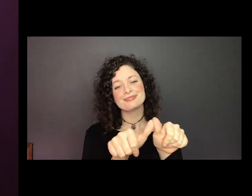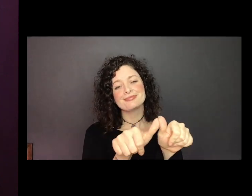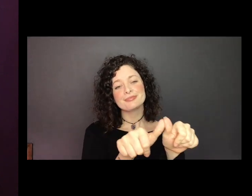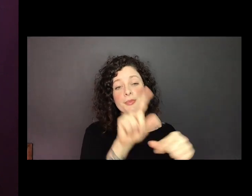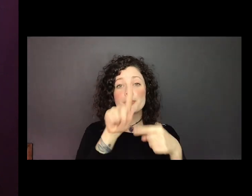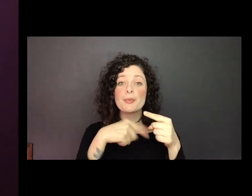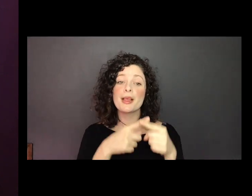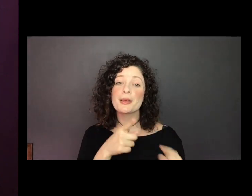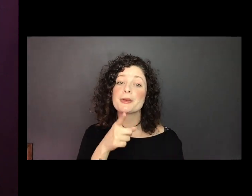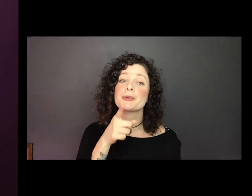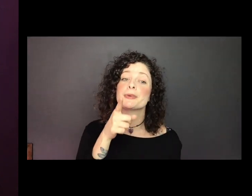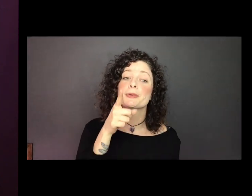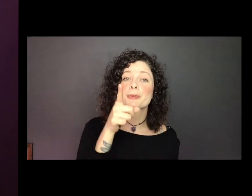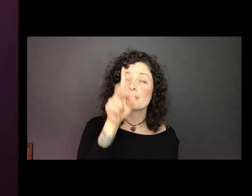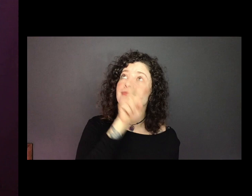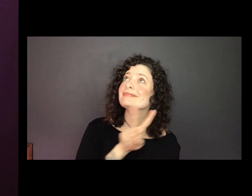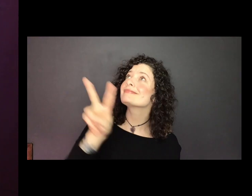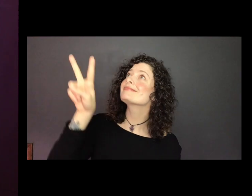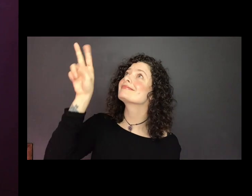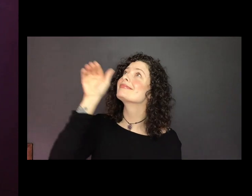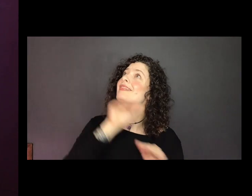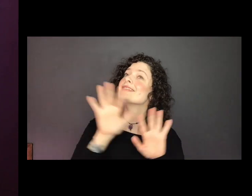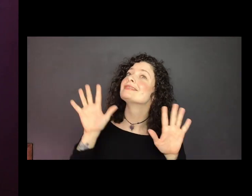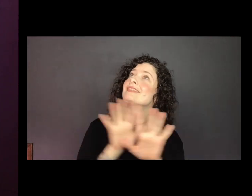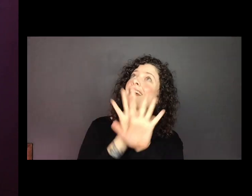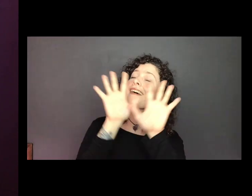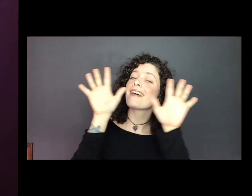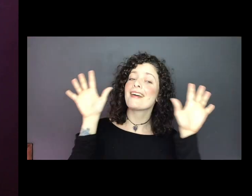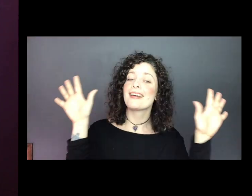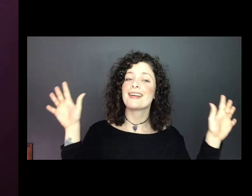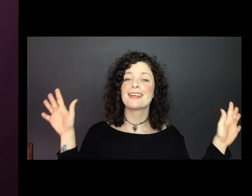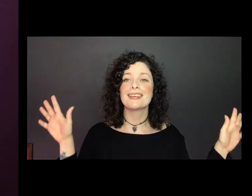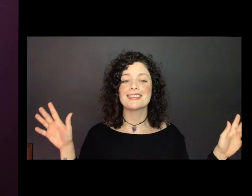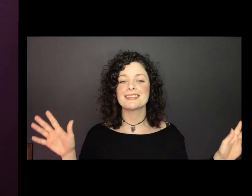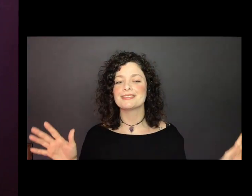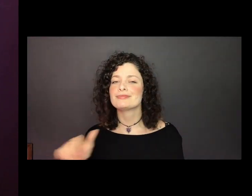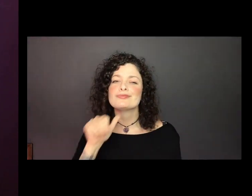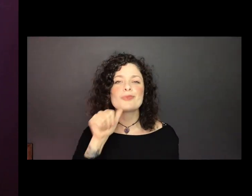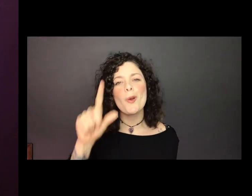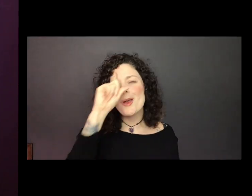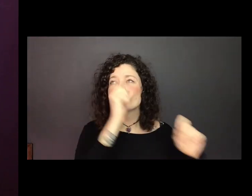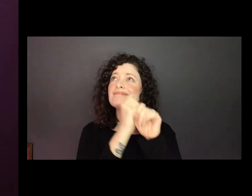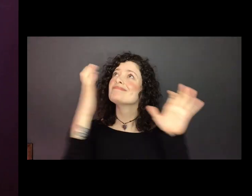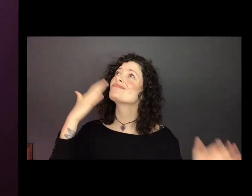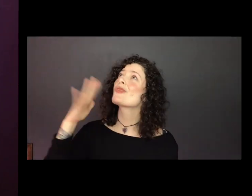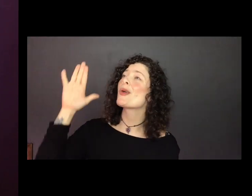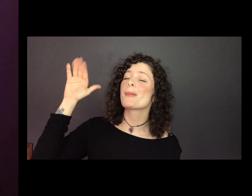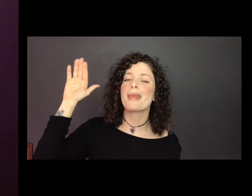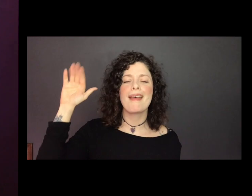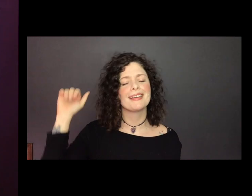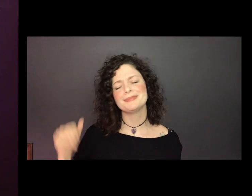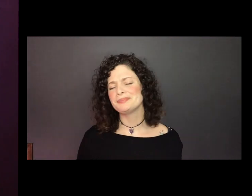ever. And when you look to the night skies, don't think